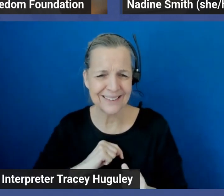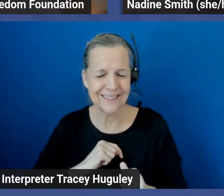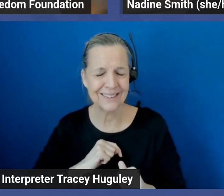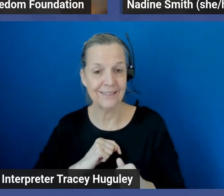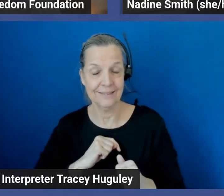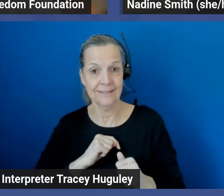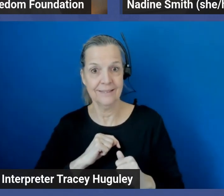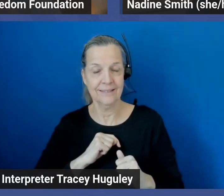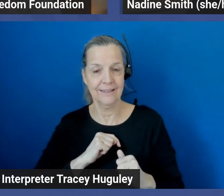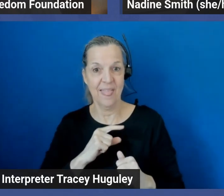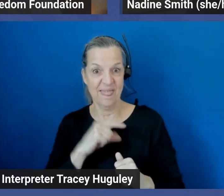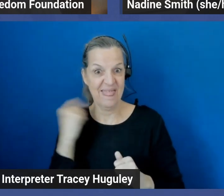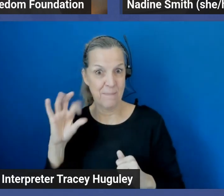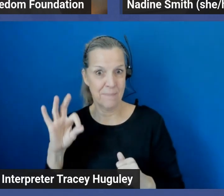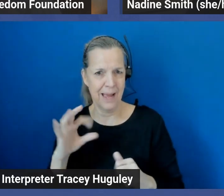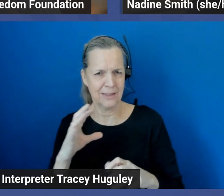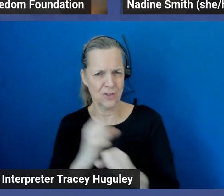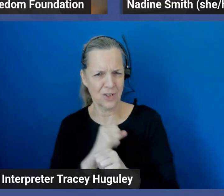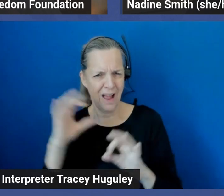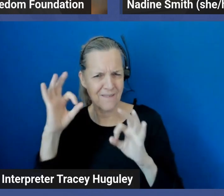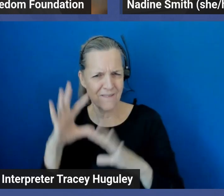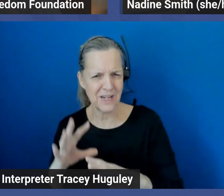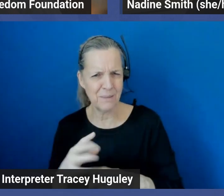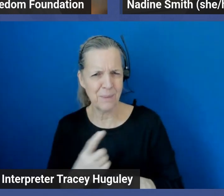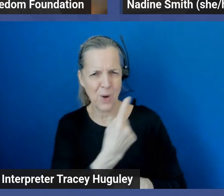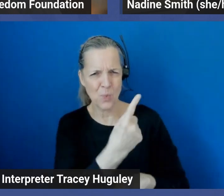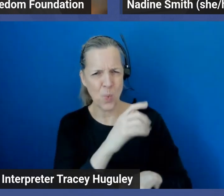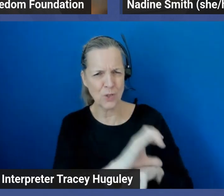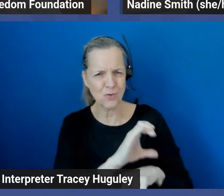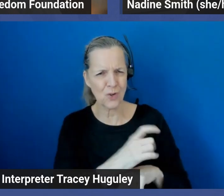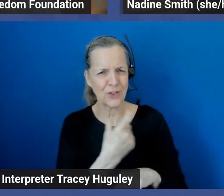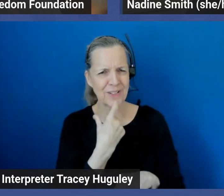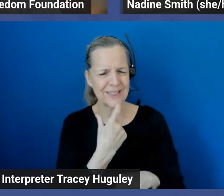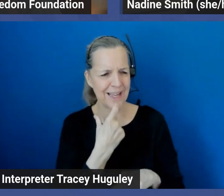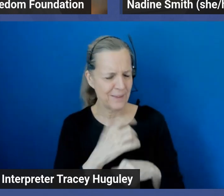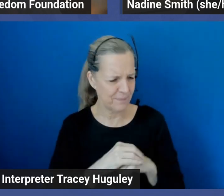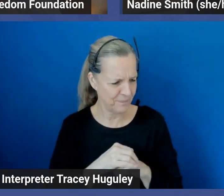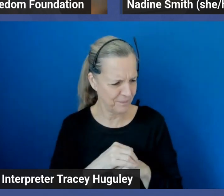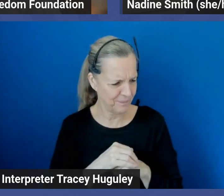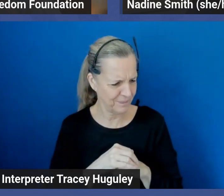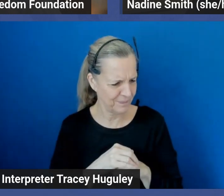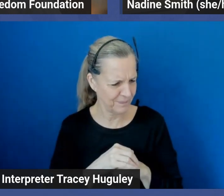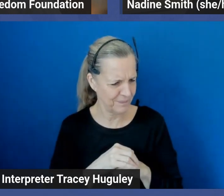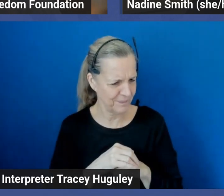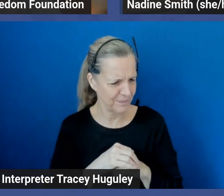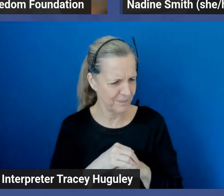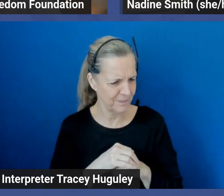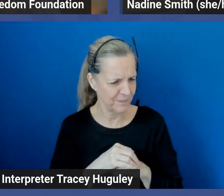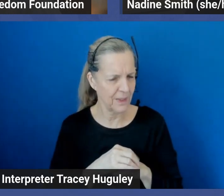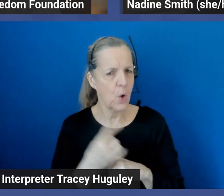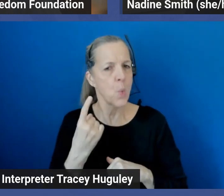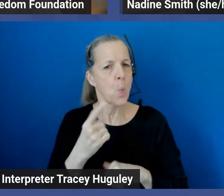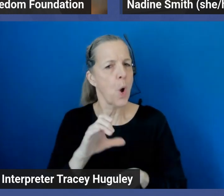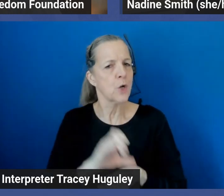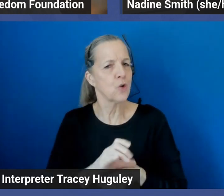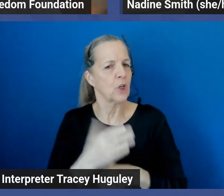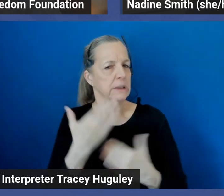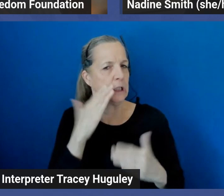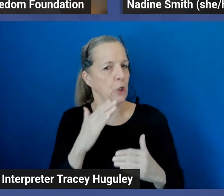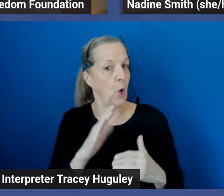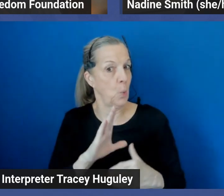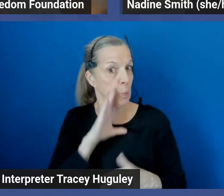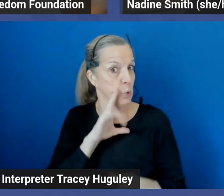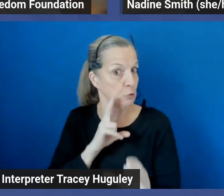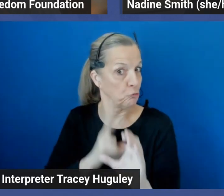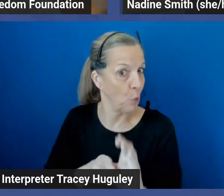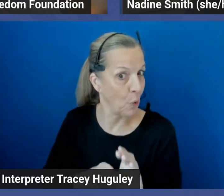got, one church, I think he said that was sort of like one that he wasn't sure which way they would go. He wasn't sure.